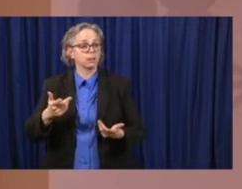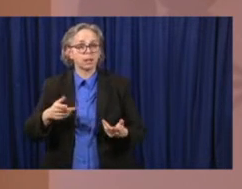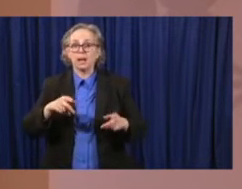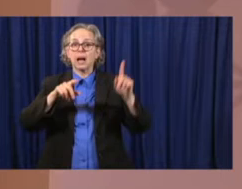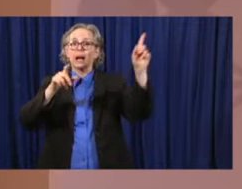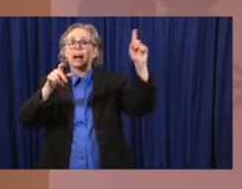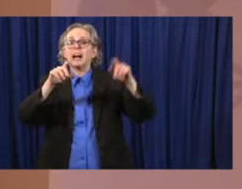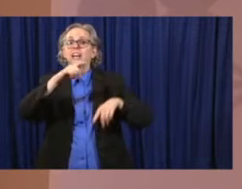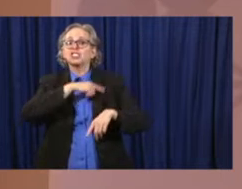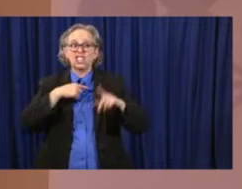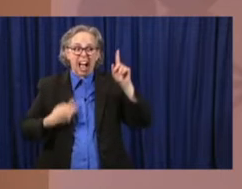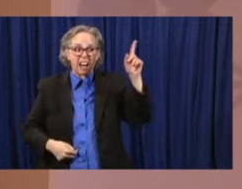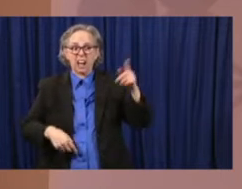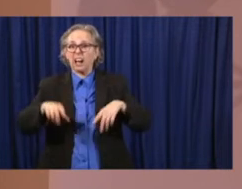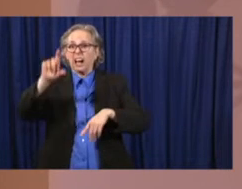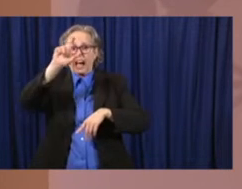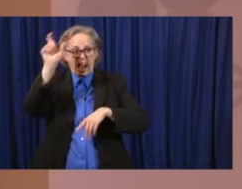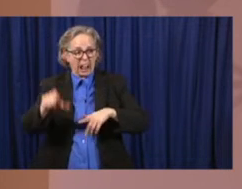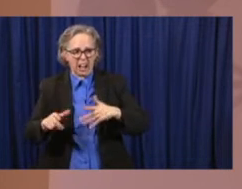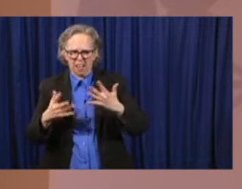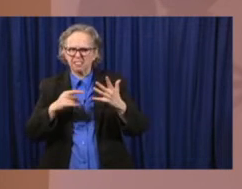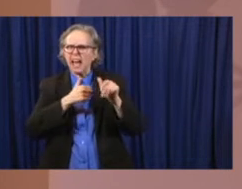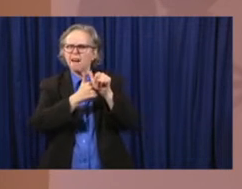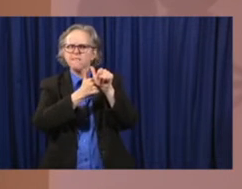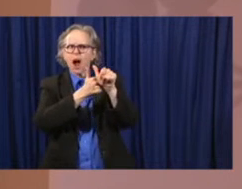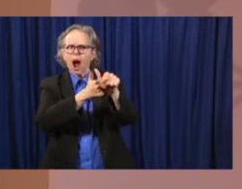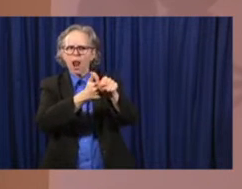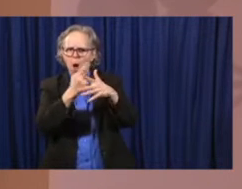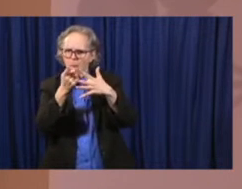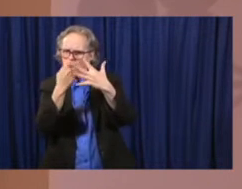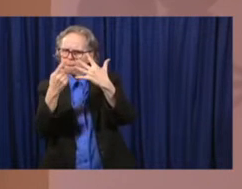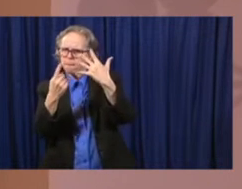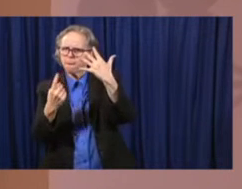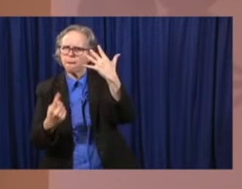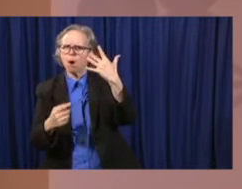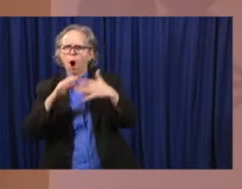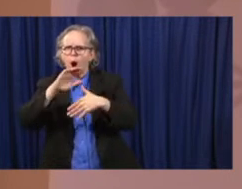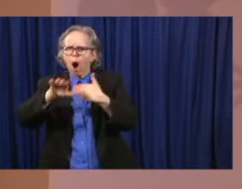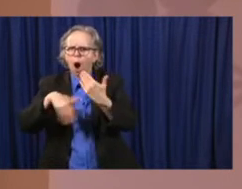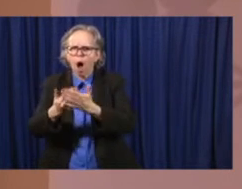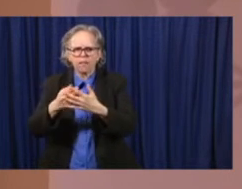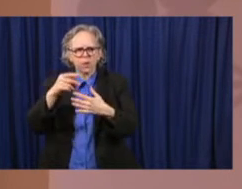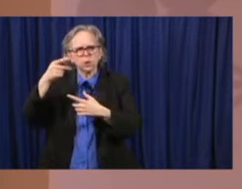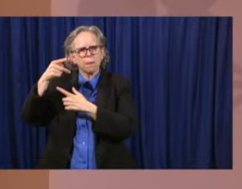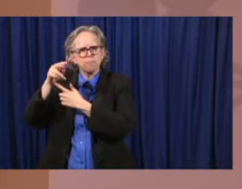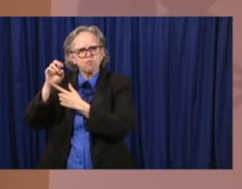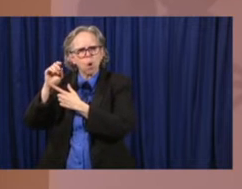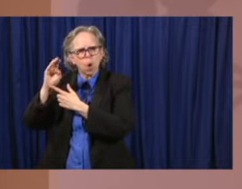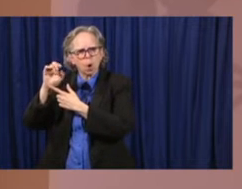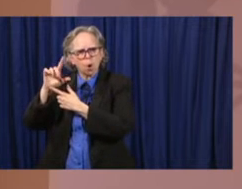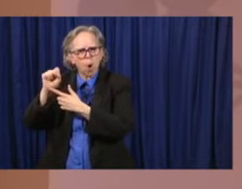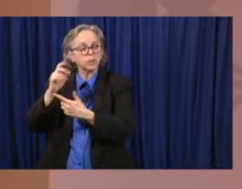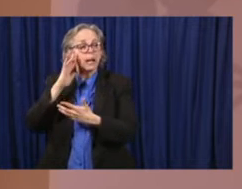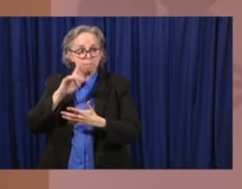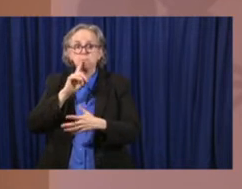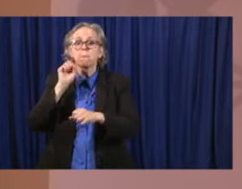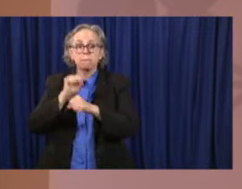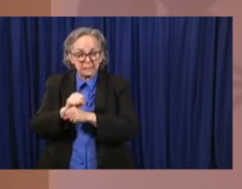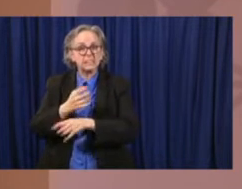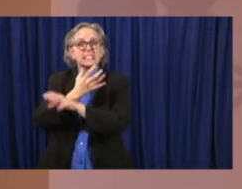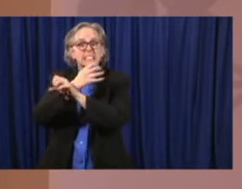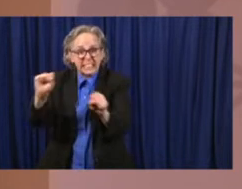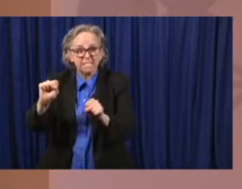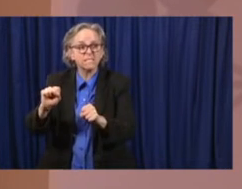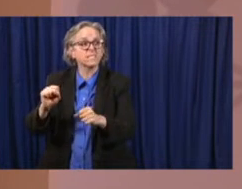with these protocols in place and not had a spread of the virus in the